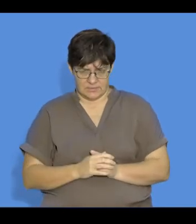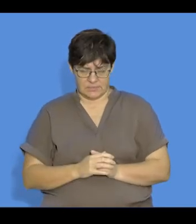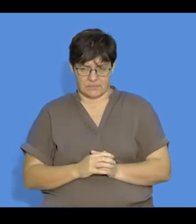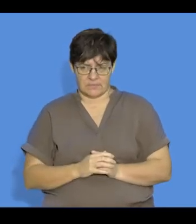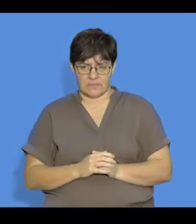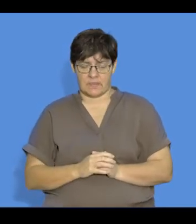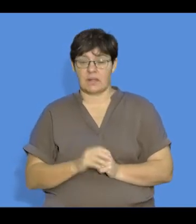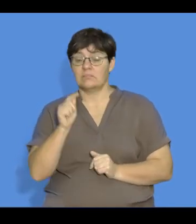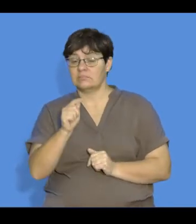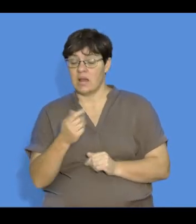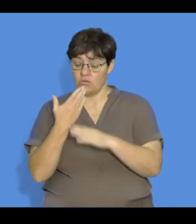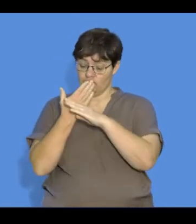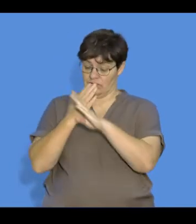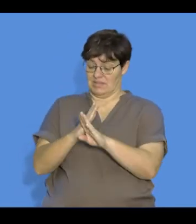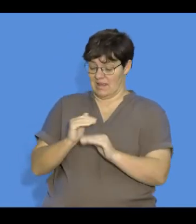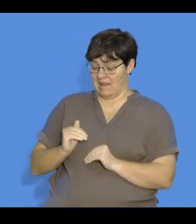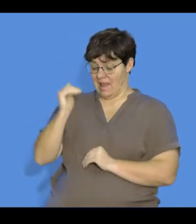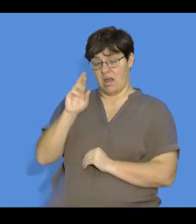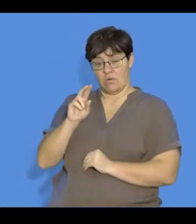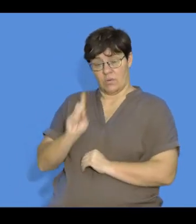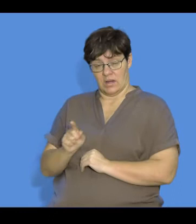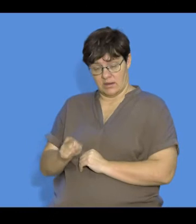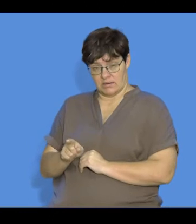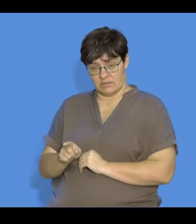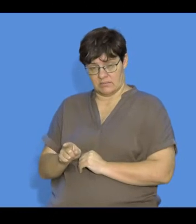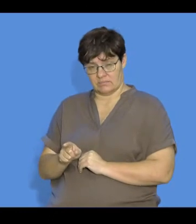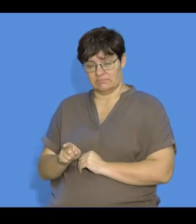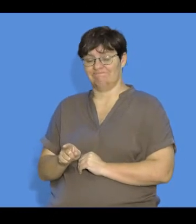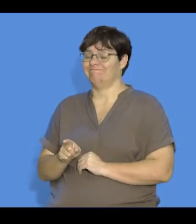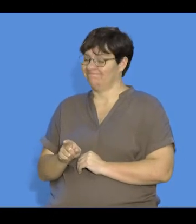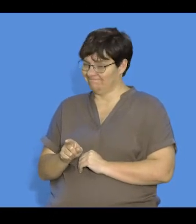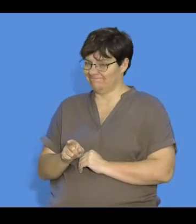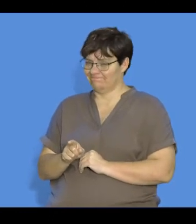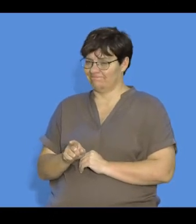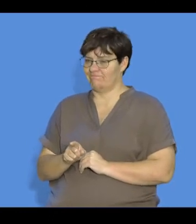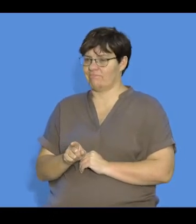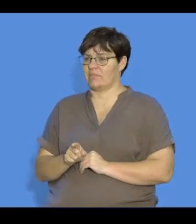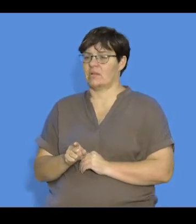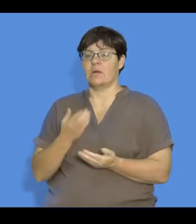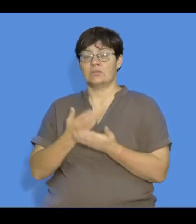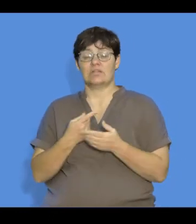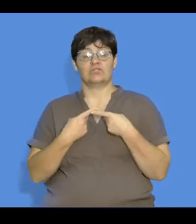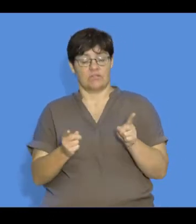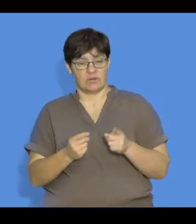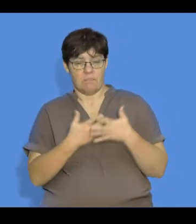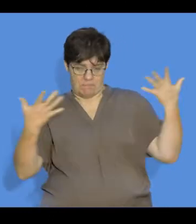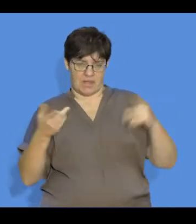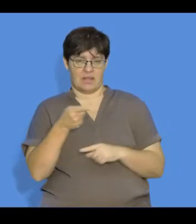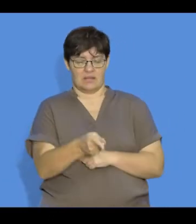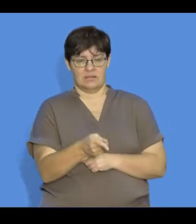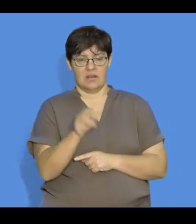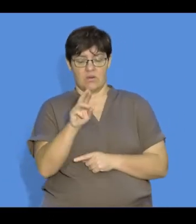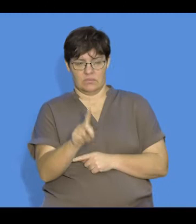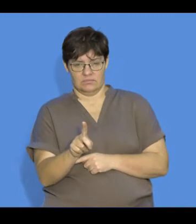total current. Now, the higher resistance of R1 suggests that there will be greater potential difference